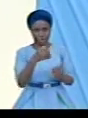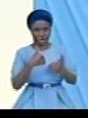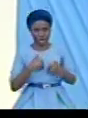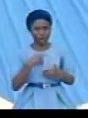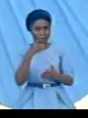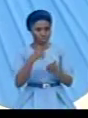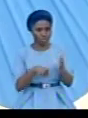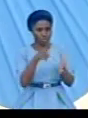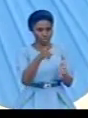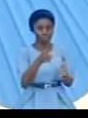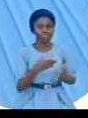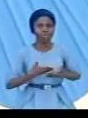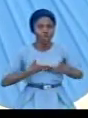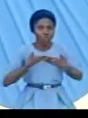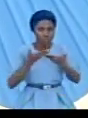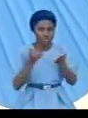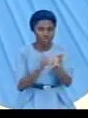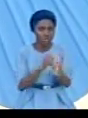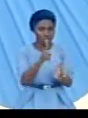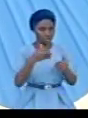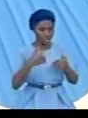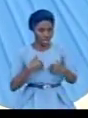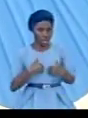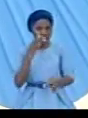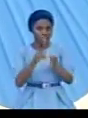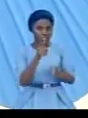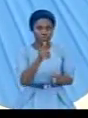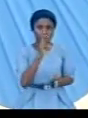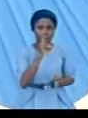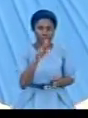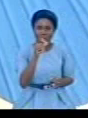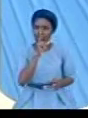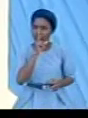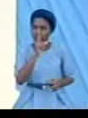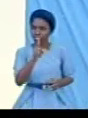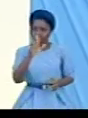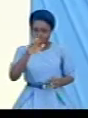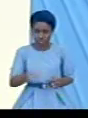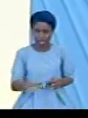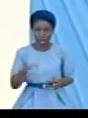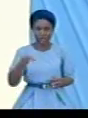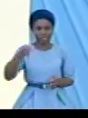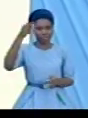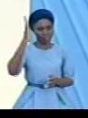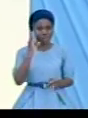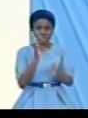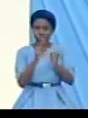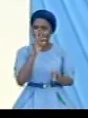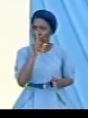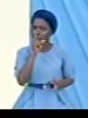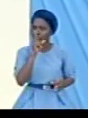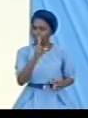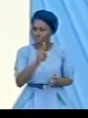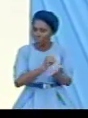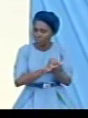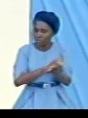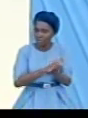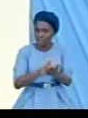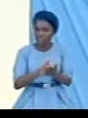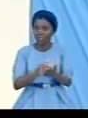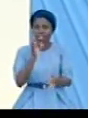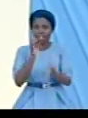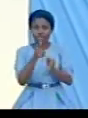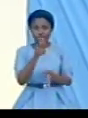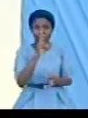if you are a real child of God, if you are truly sanctified, if you are an heir of